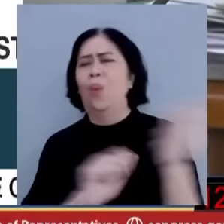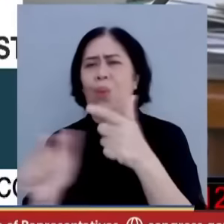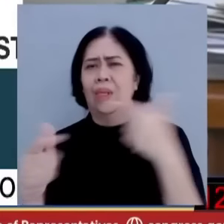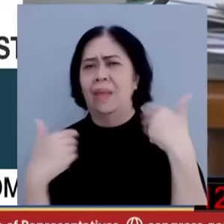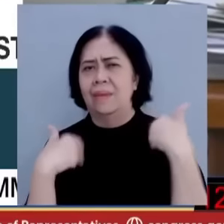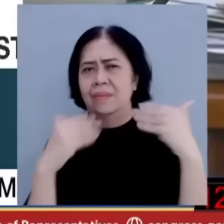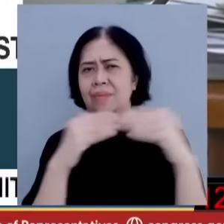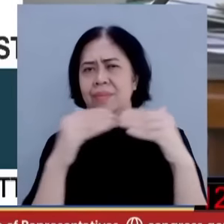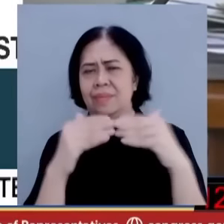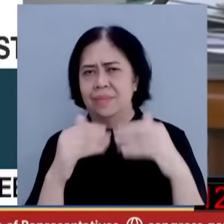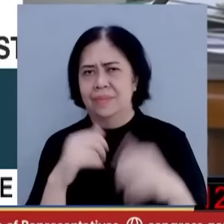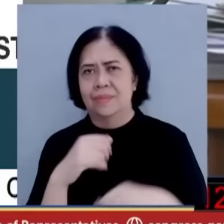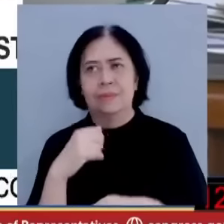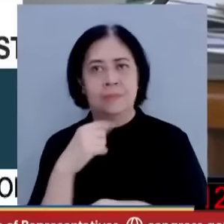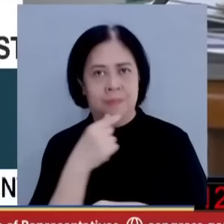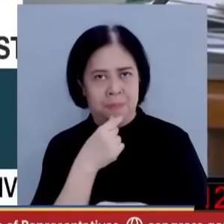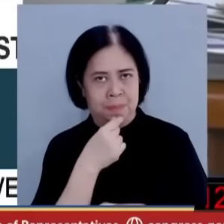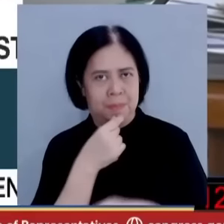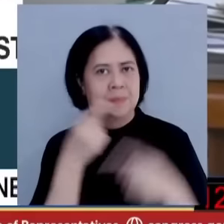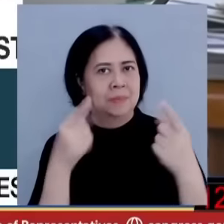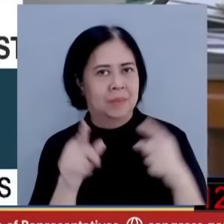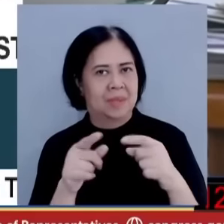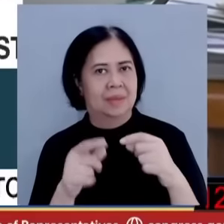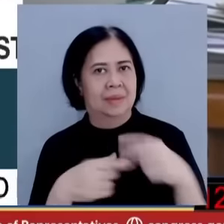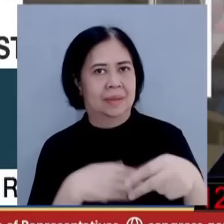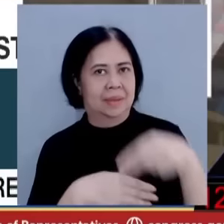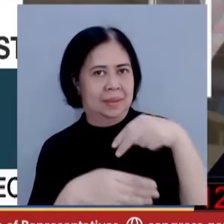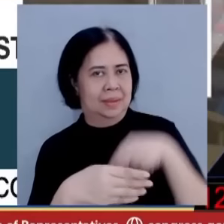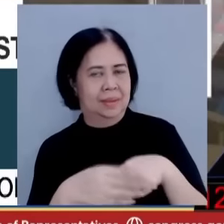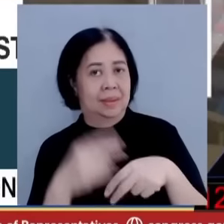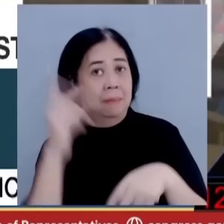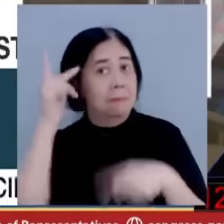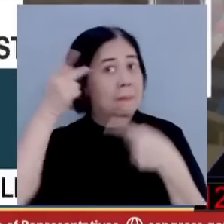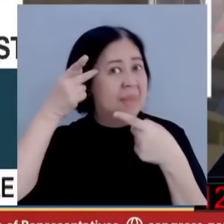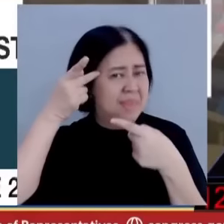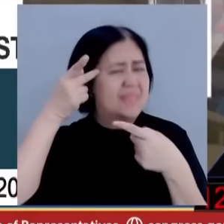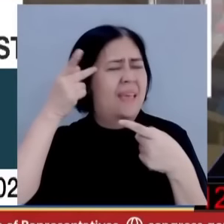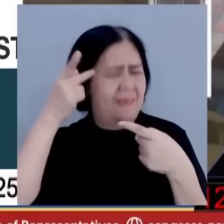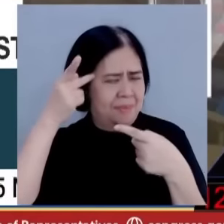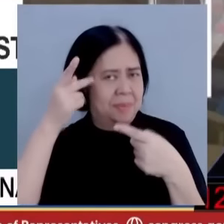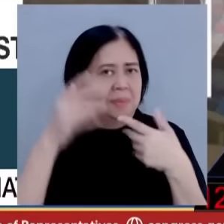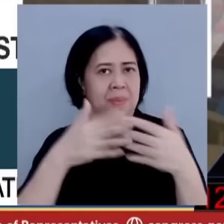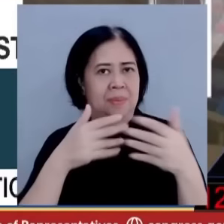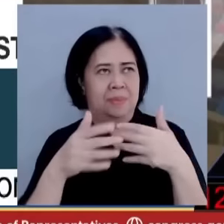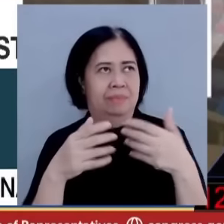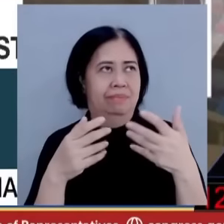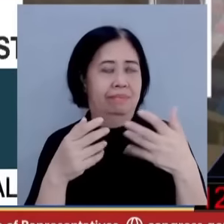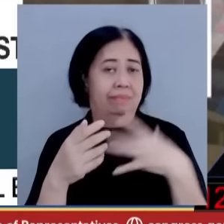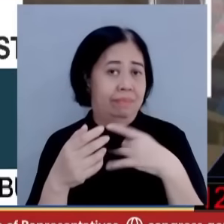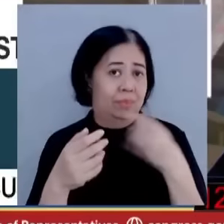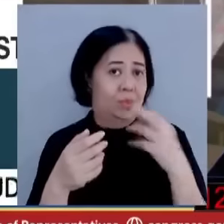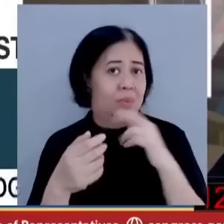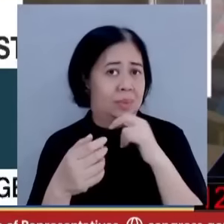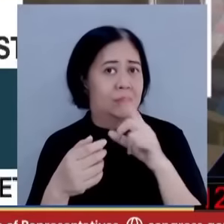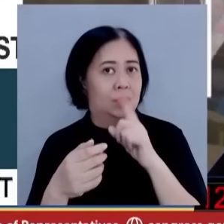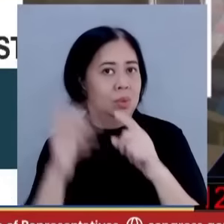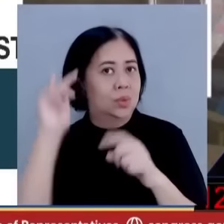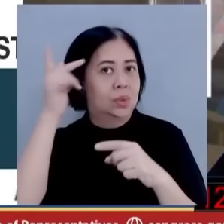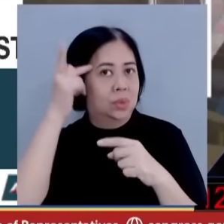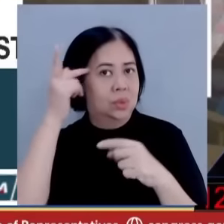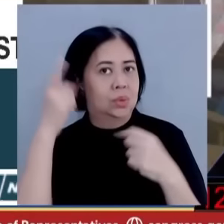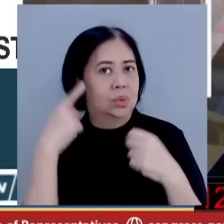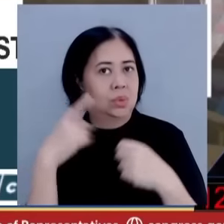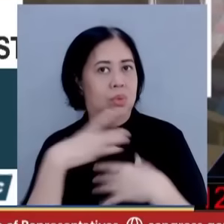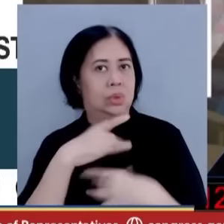tayo may interest. So, pag politika po ang pinag-usapan, whether we like it or not, eh talaga pong may interest, hindi